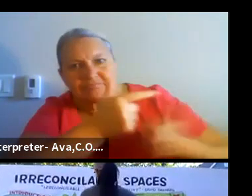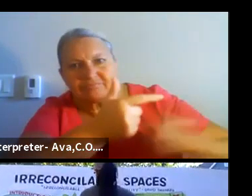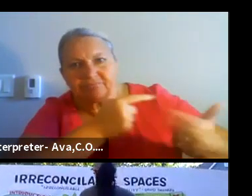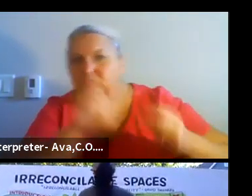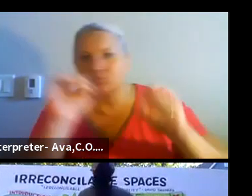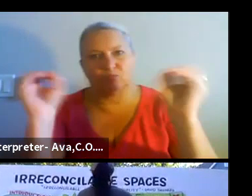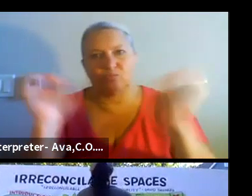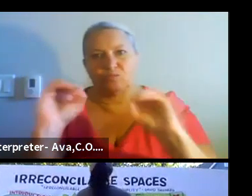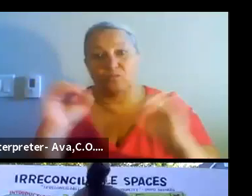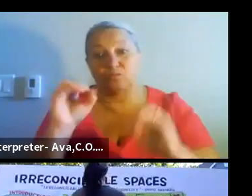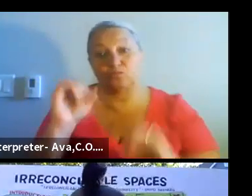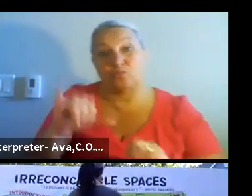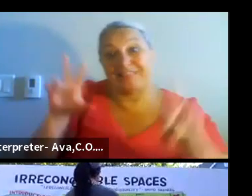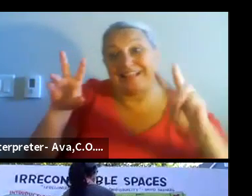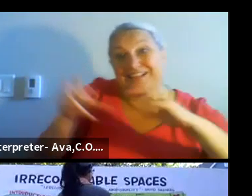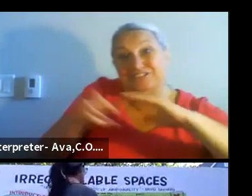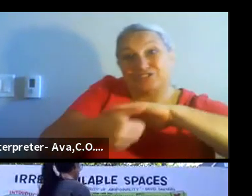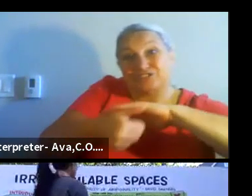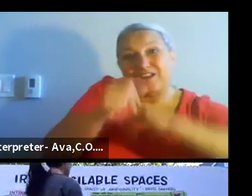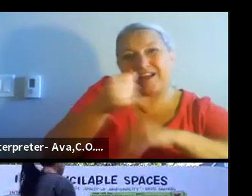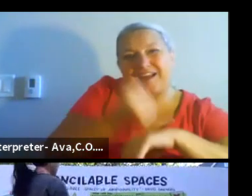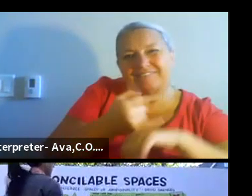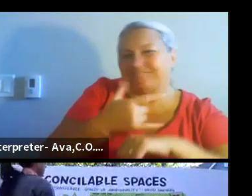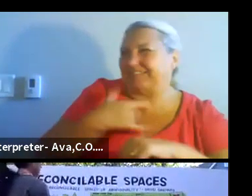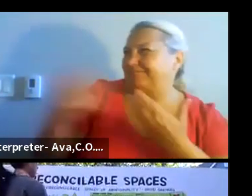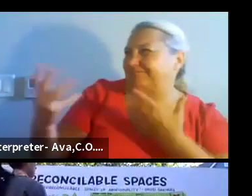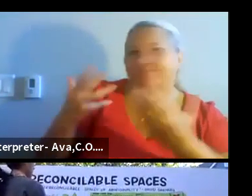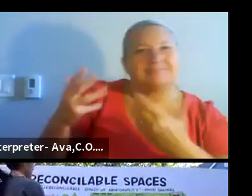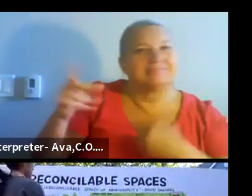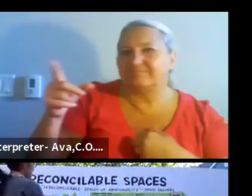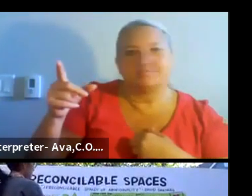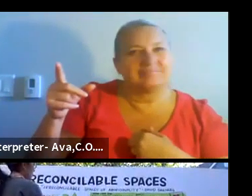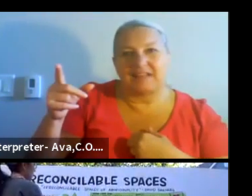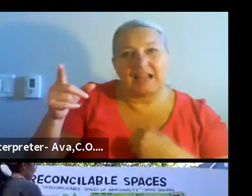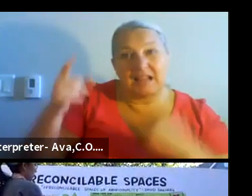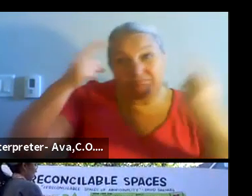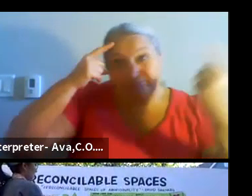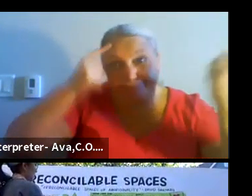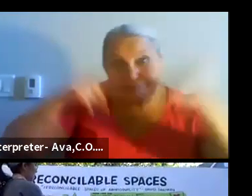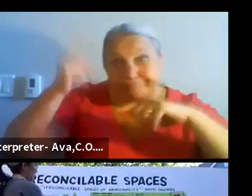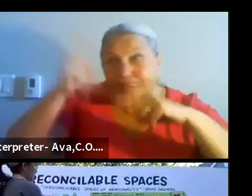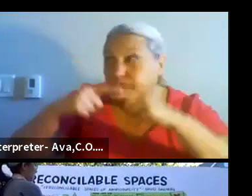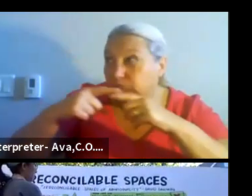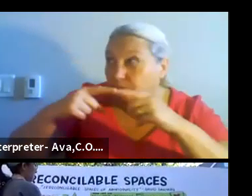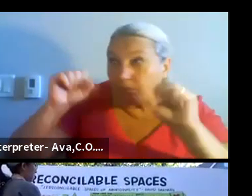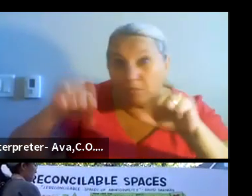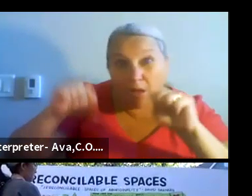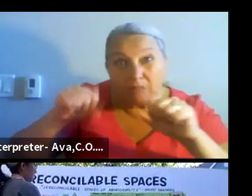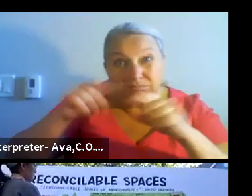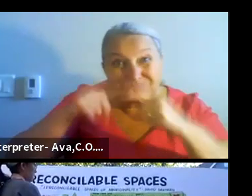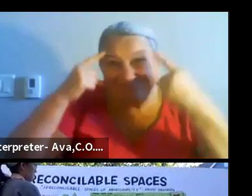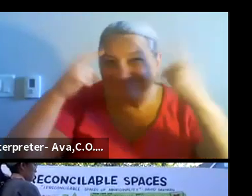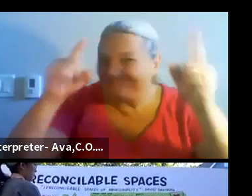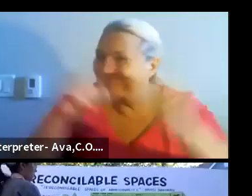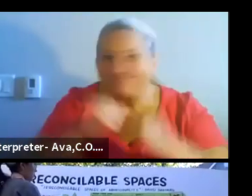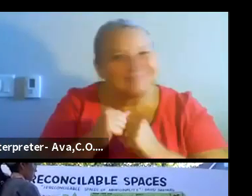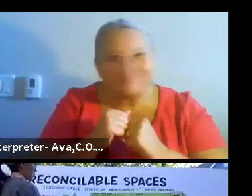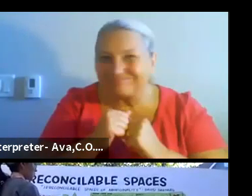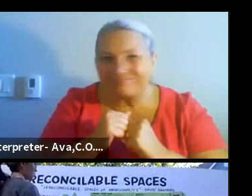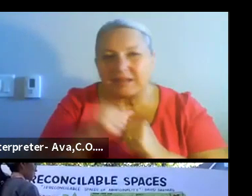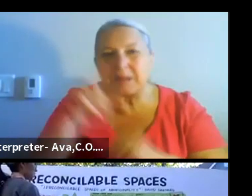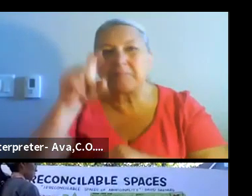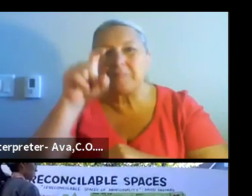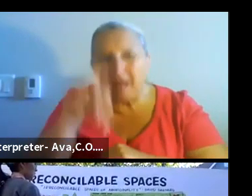between Indigenous and settler communities, may yet be possible, they will require a retreat on